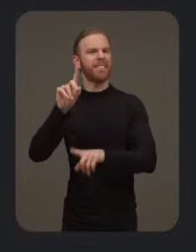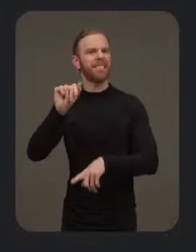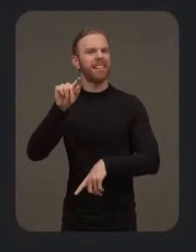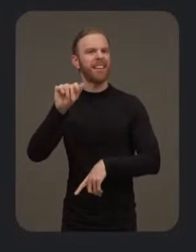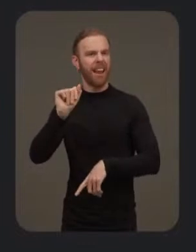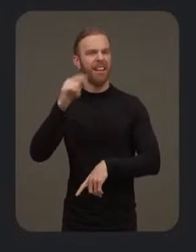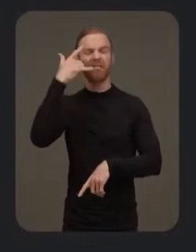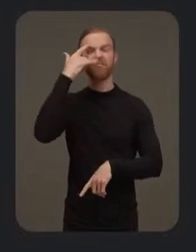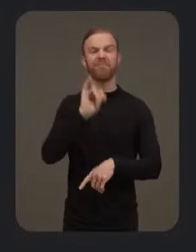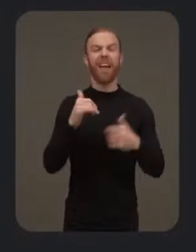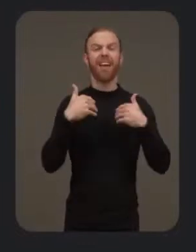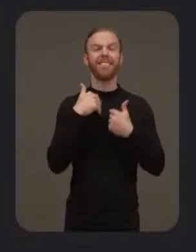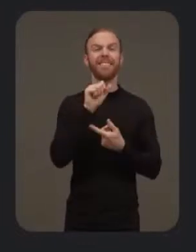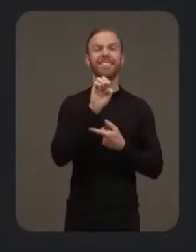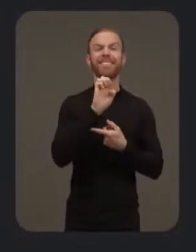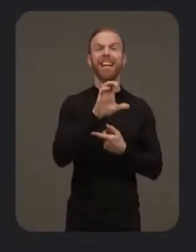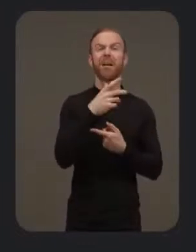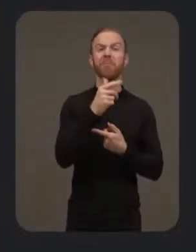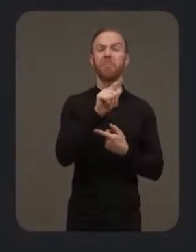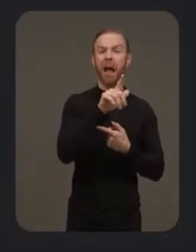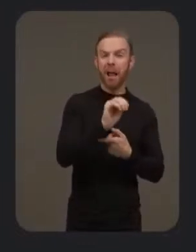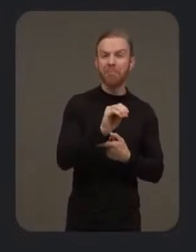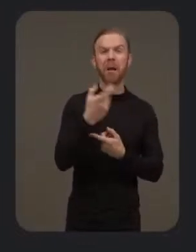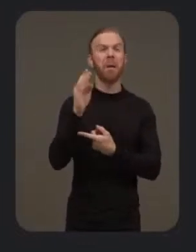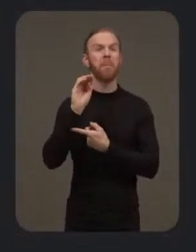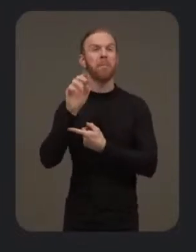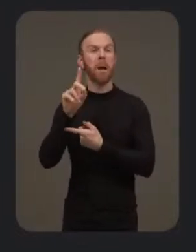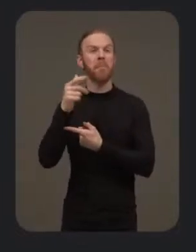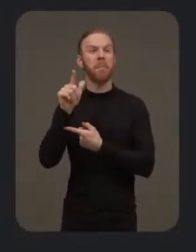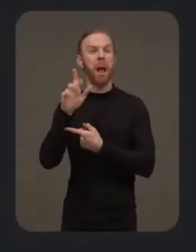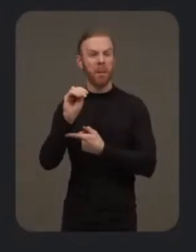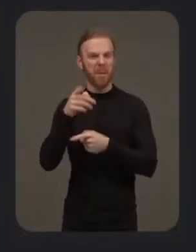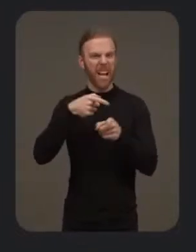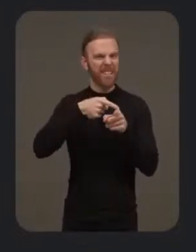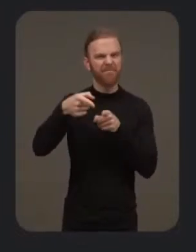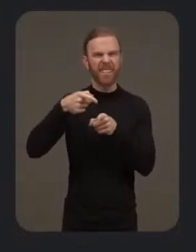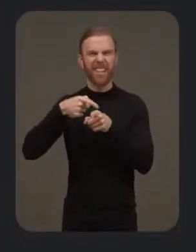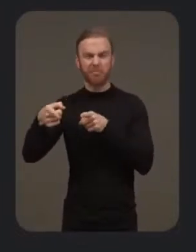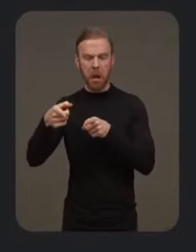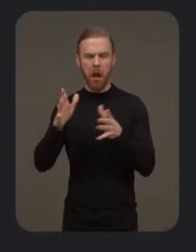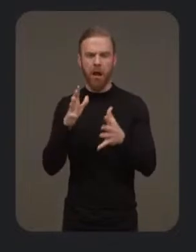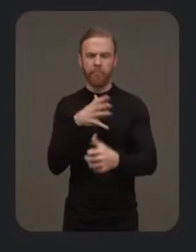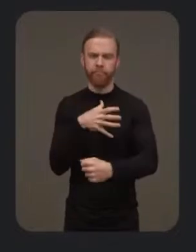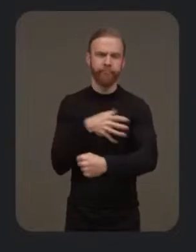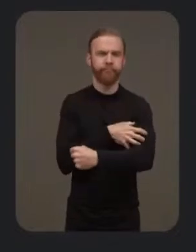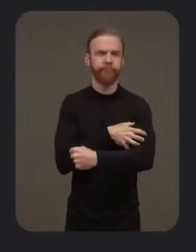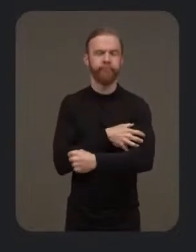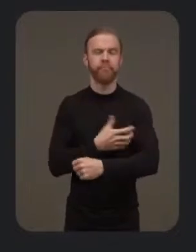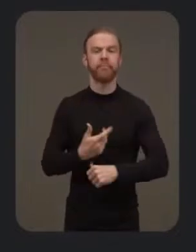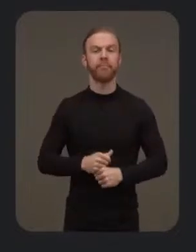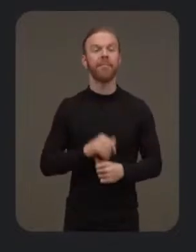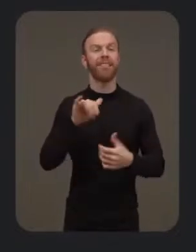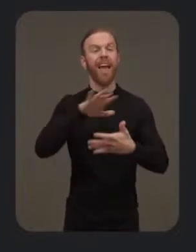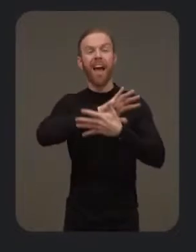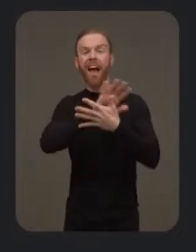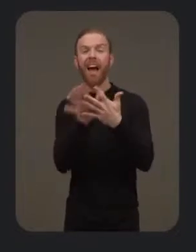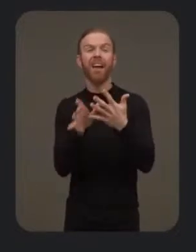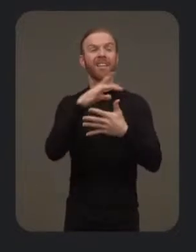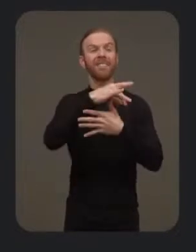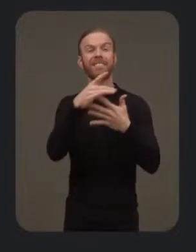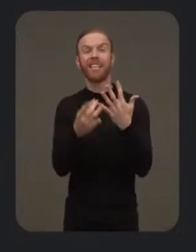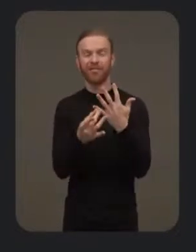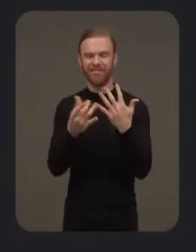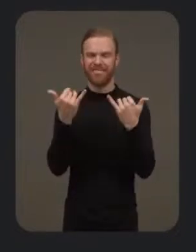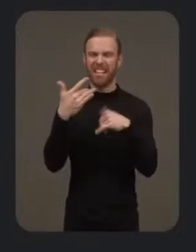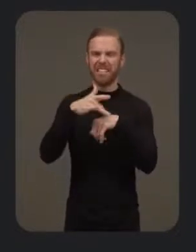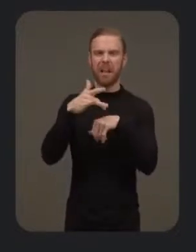have with SecPalm and MedPalm, so they become even more powerful. All of these features are now